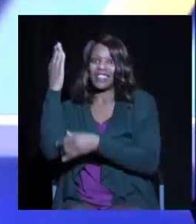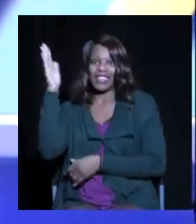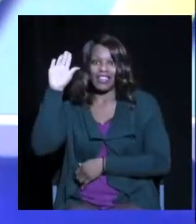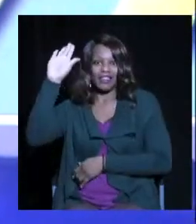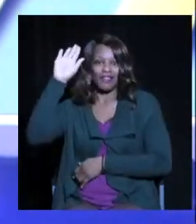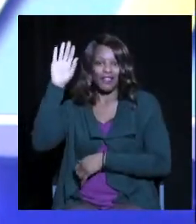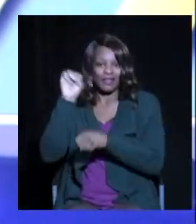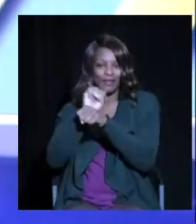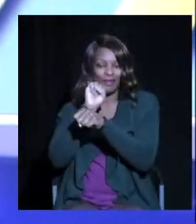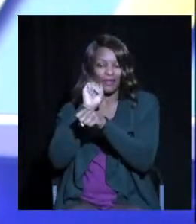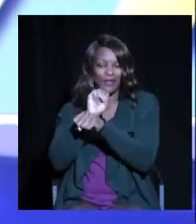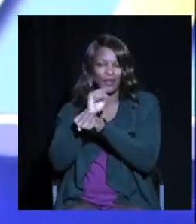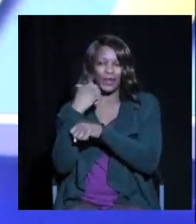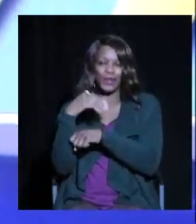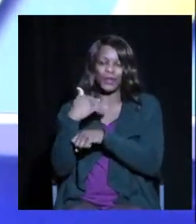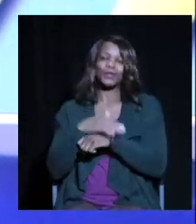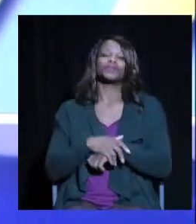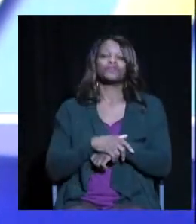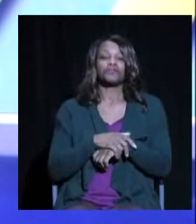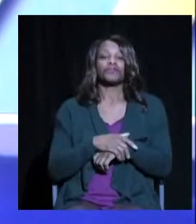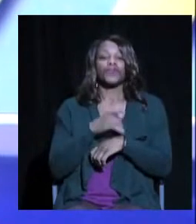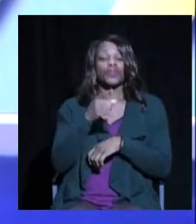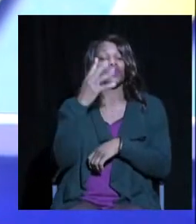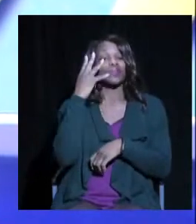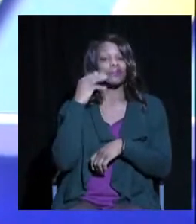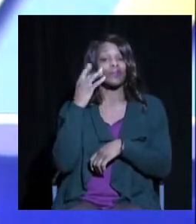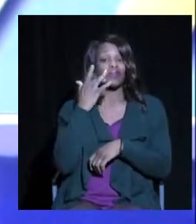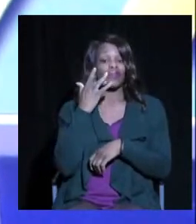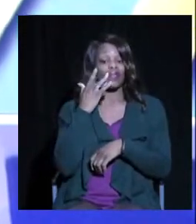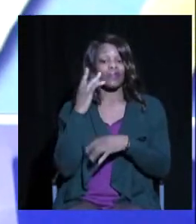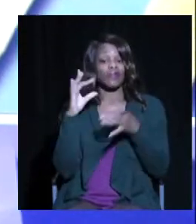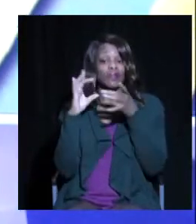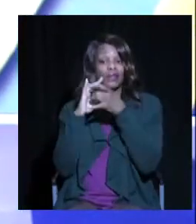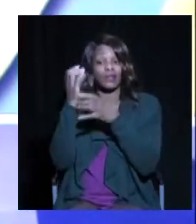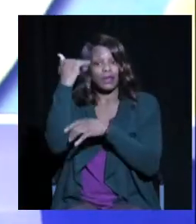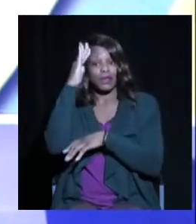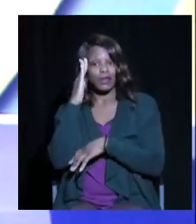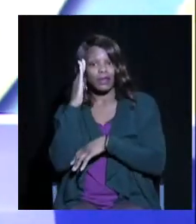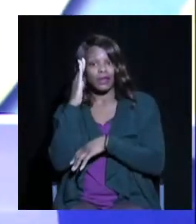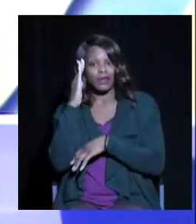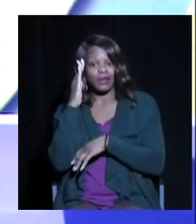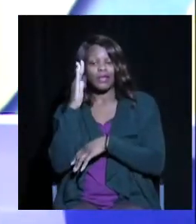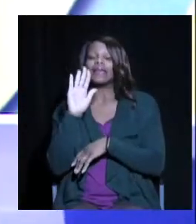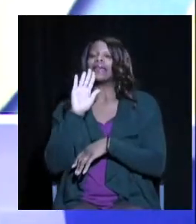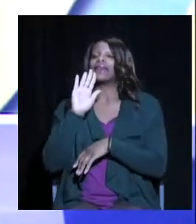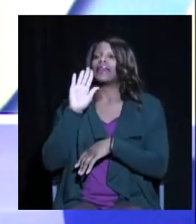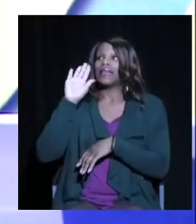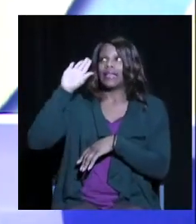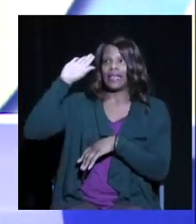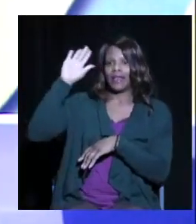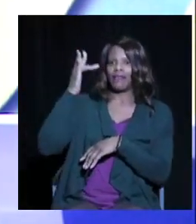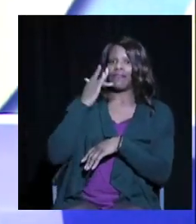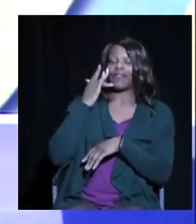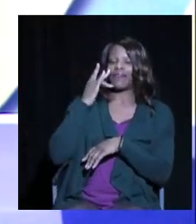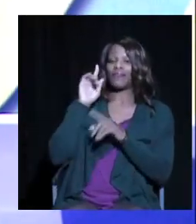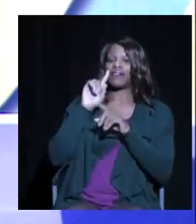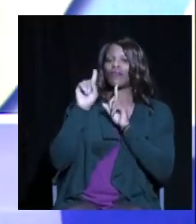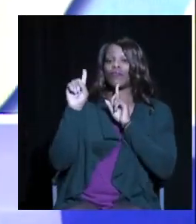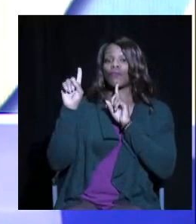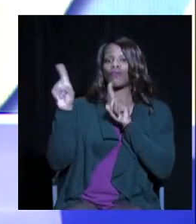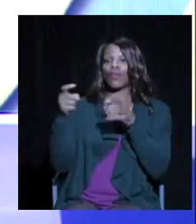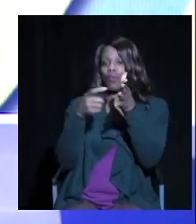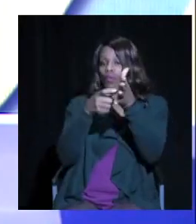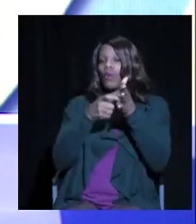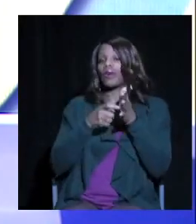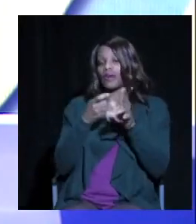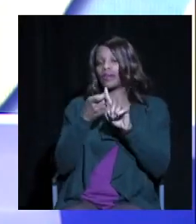I just want you to know, if you consider yourself favored by God, I want you to know that God's favor demands something of us. God's favor doesn't